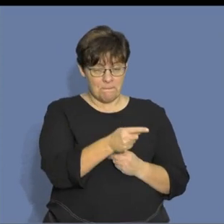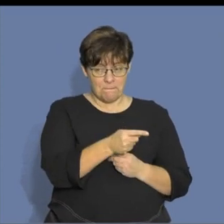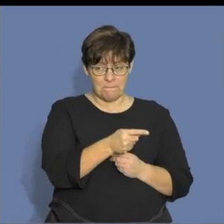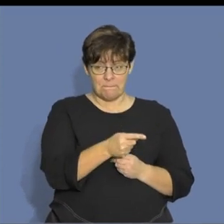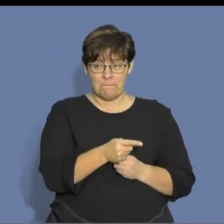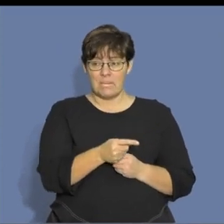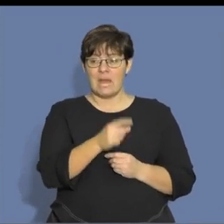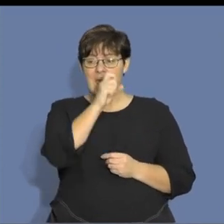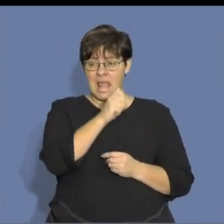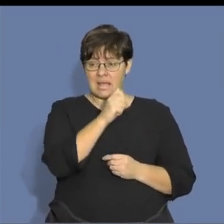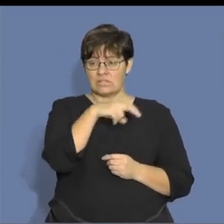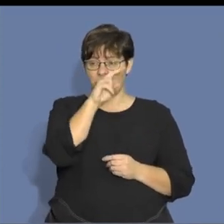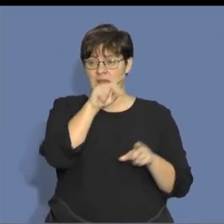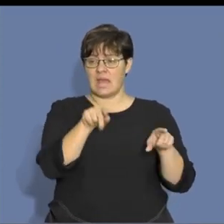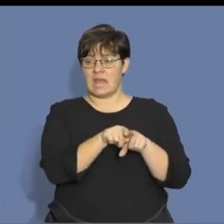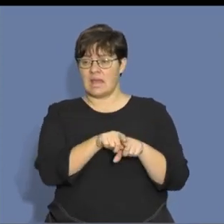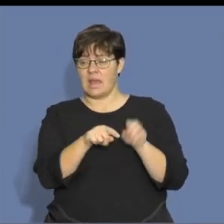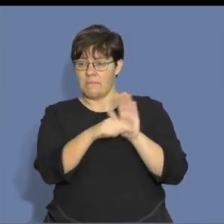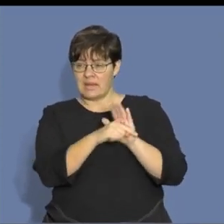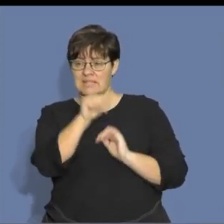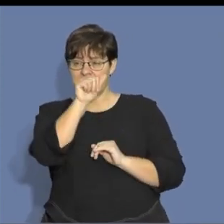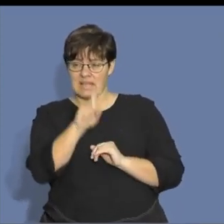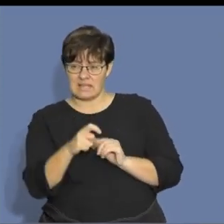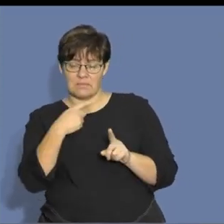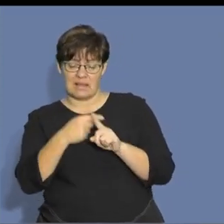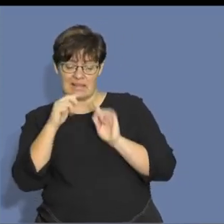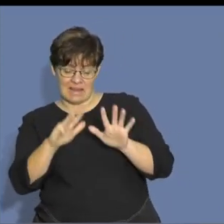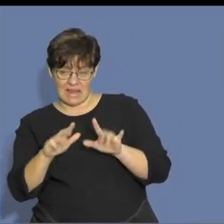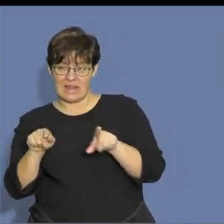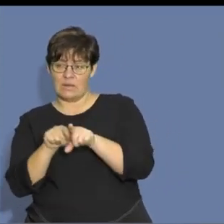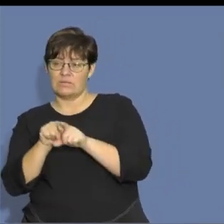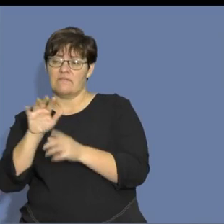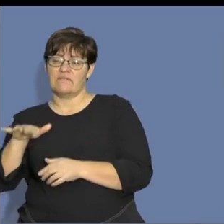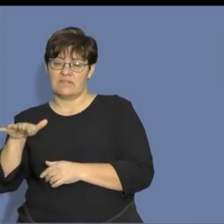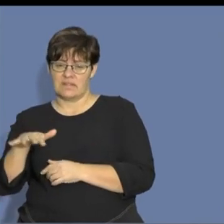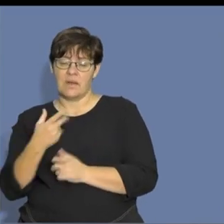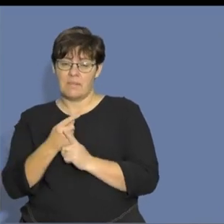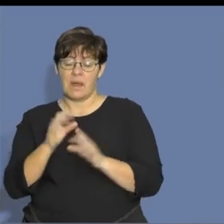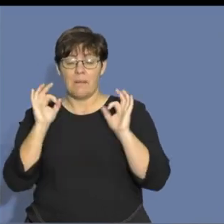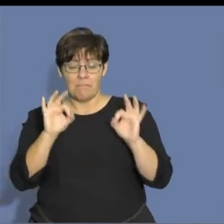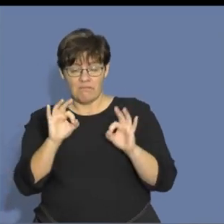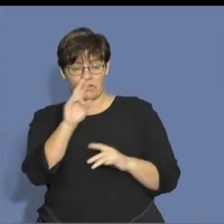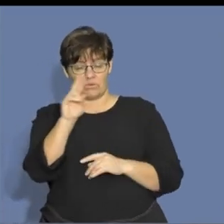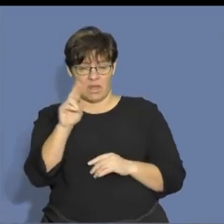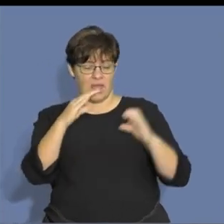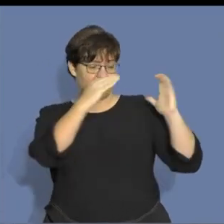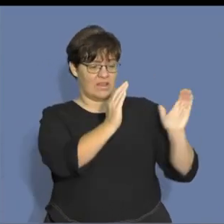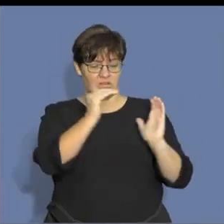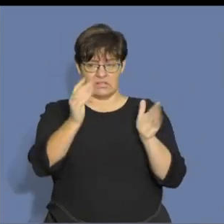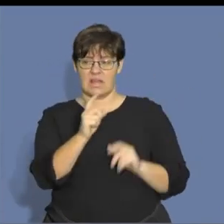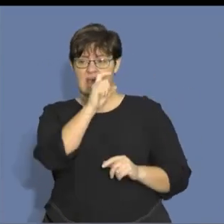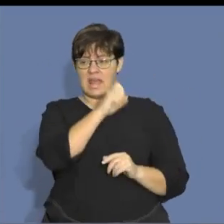form, this I can factorize as a perfect square. This is X minus